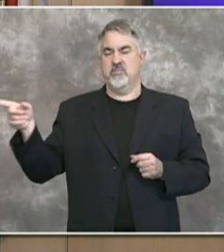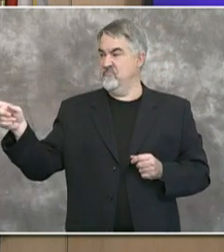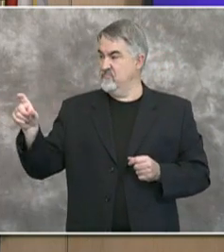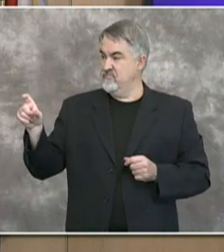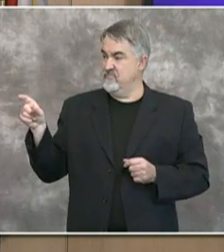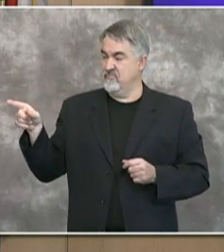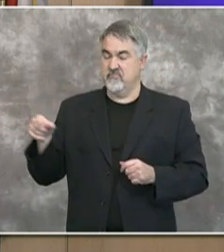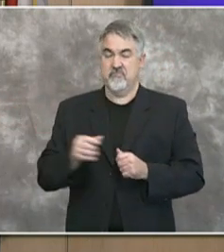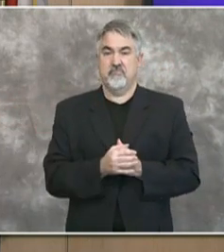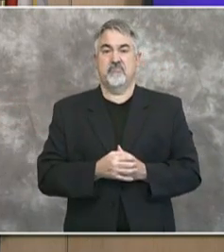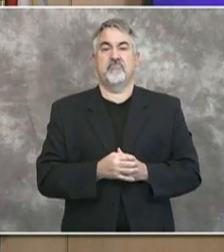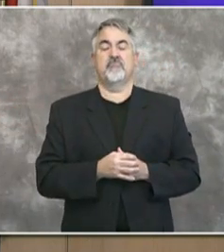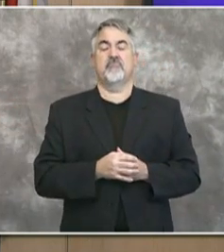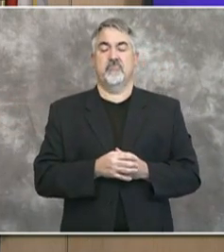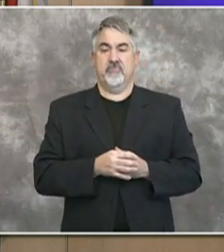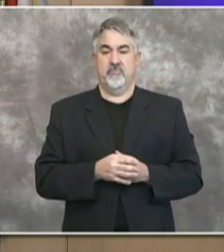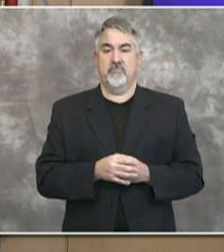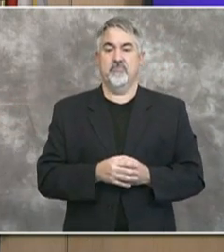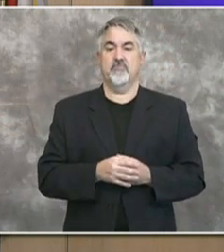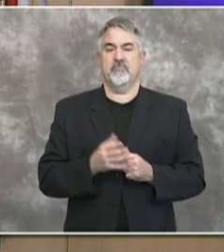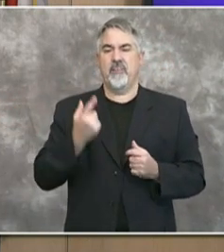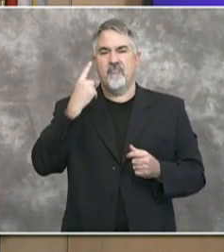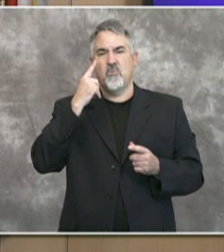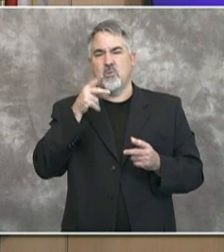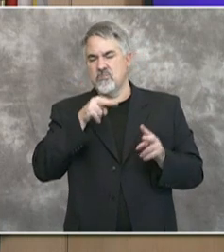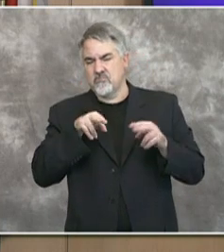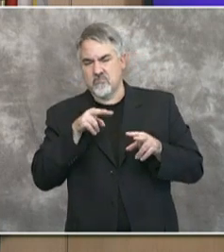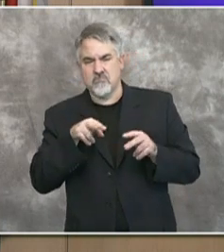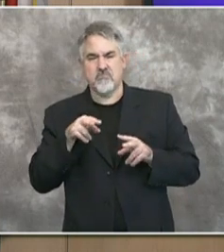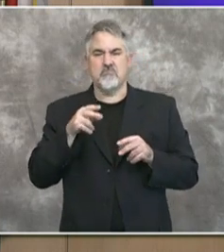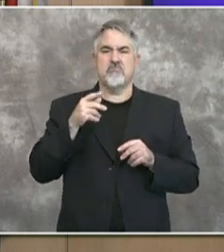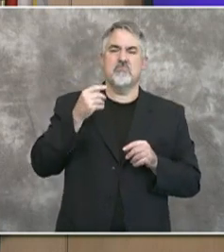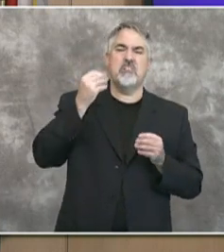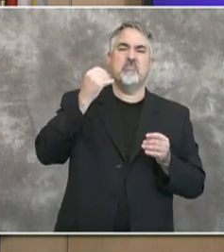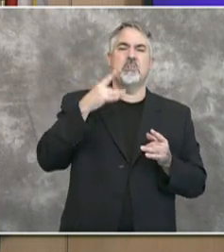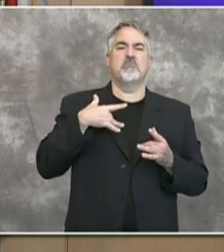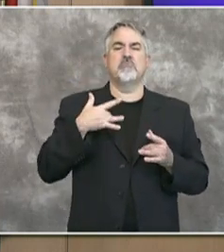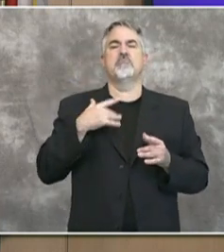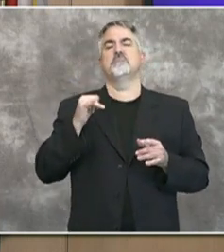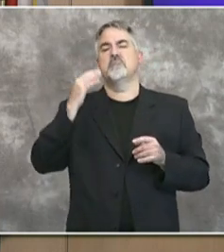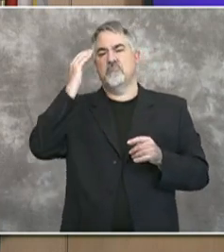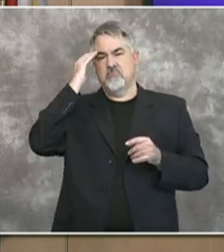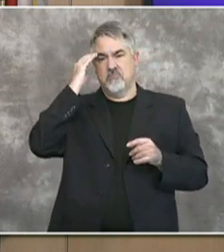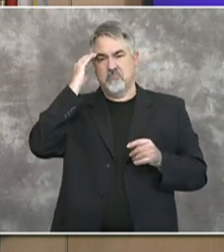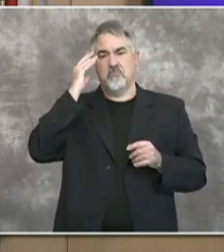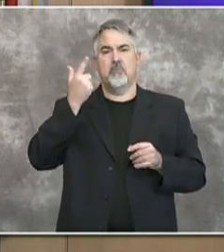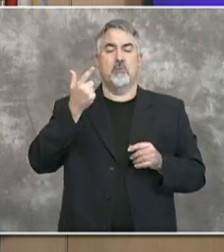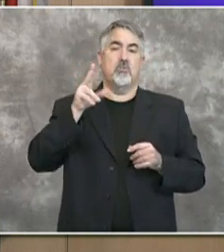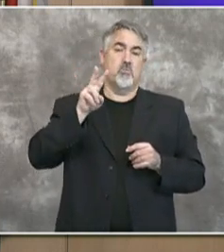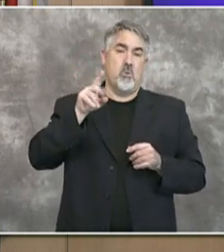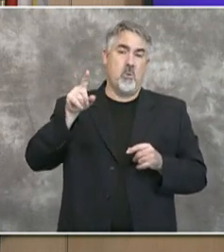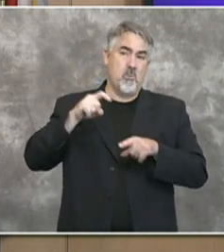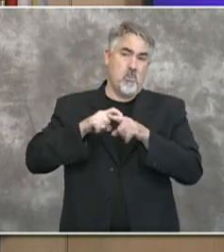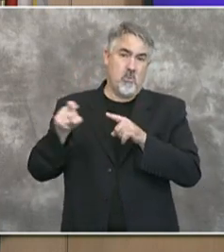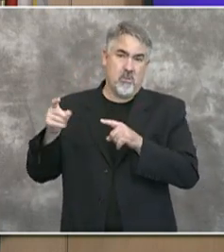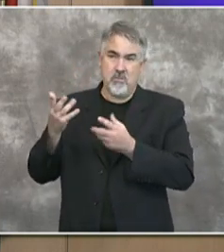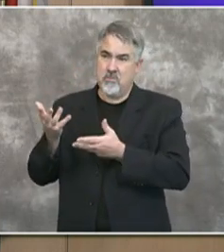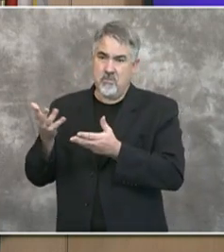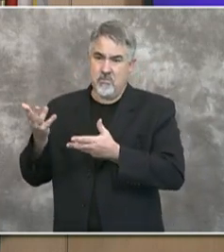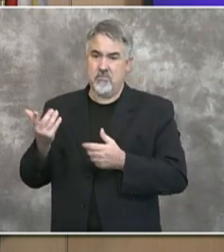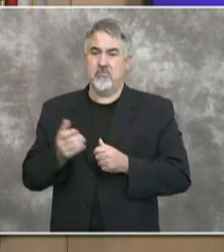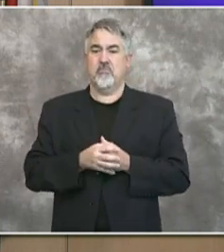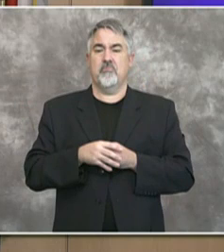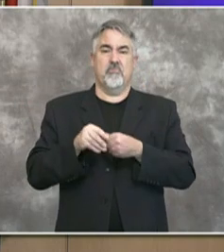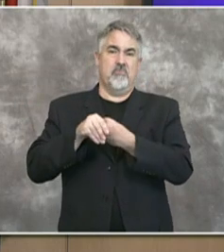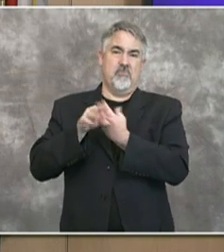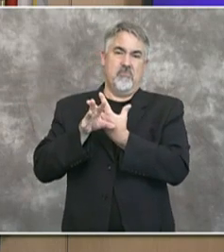coronavirus-sd.com for updated information and resources, and you can always call 211 to speak to a live person to get information.